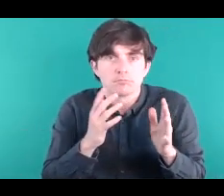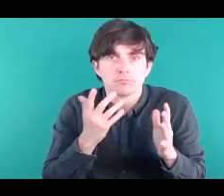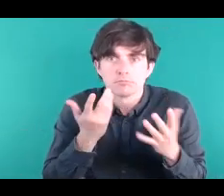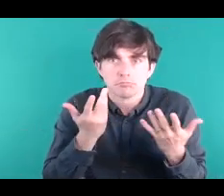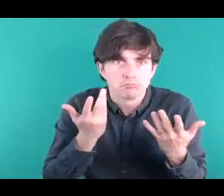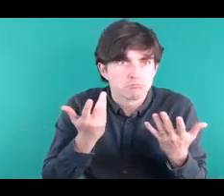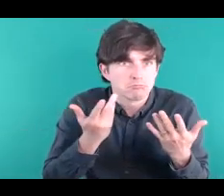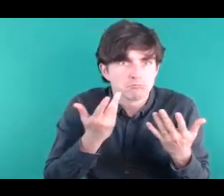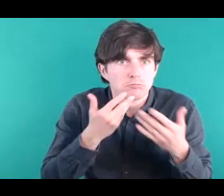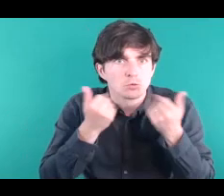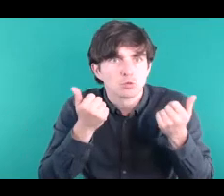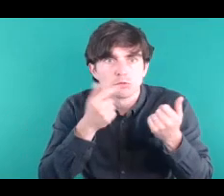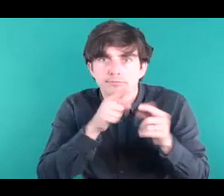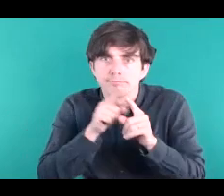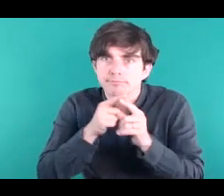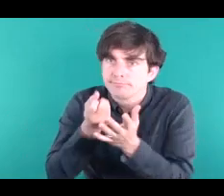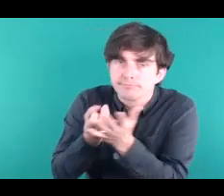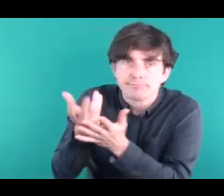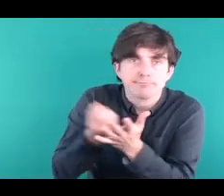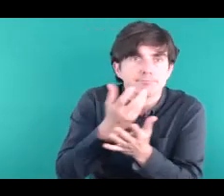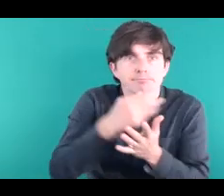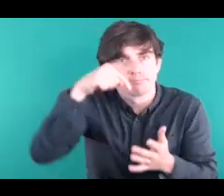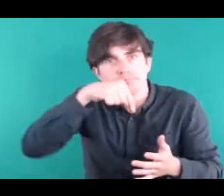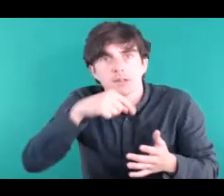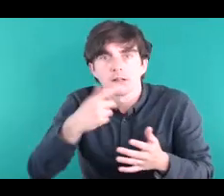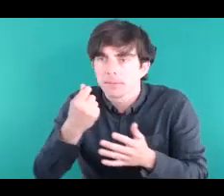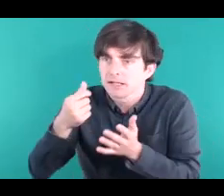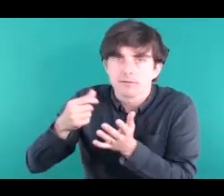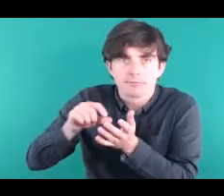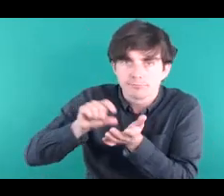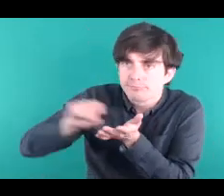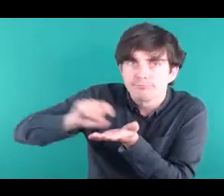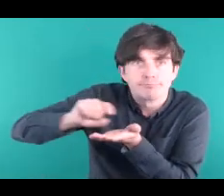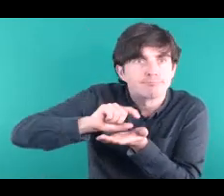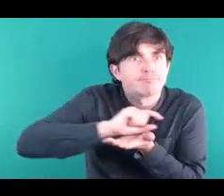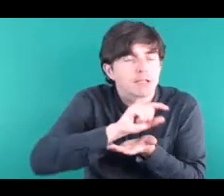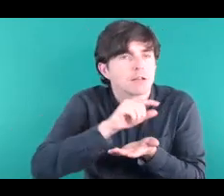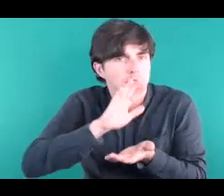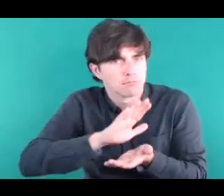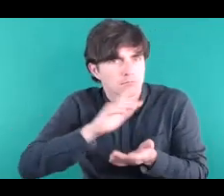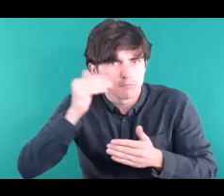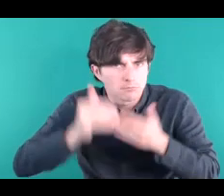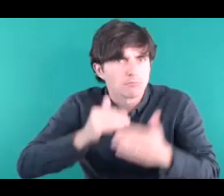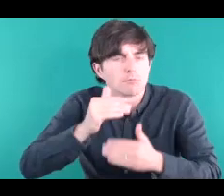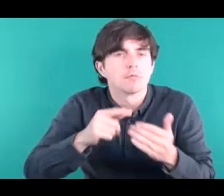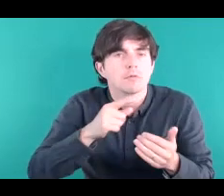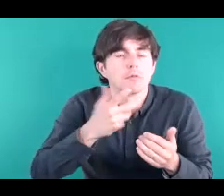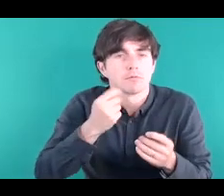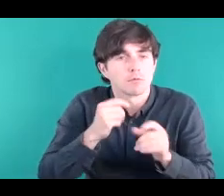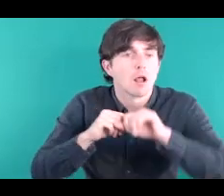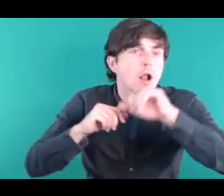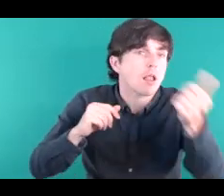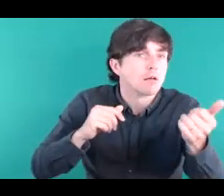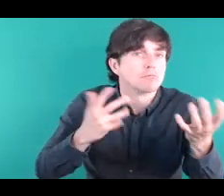There is also a scheme like non-cash assistance, like food assistance, and 11%, quite high,